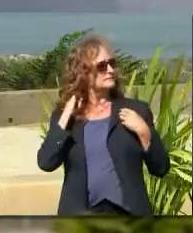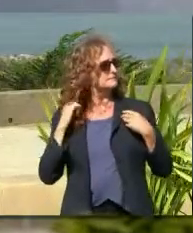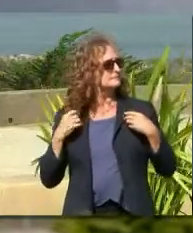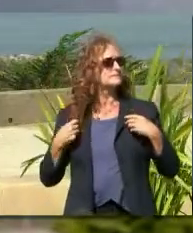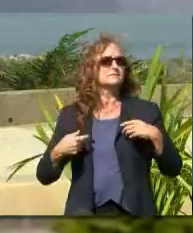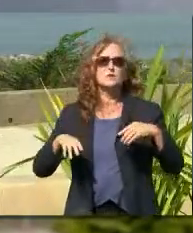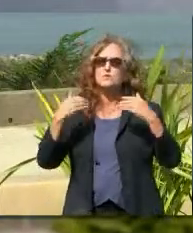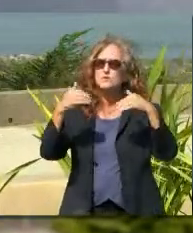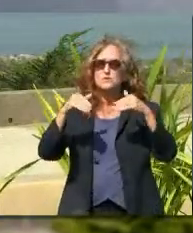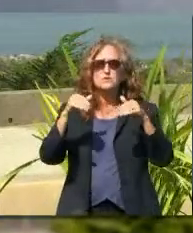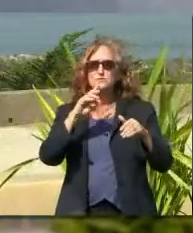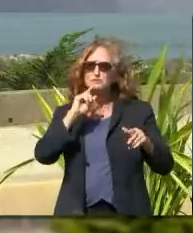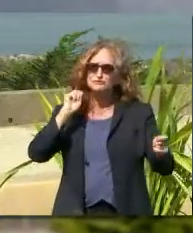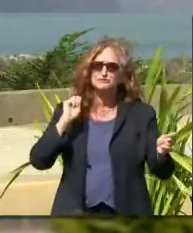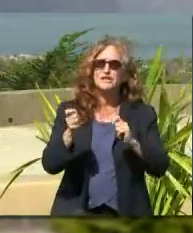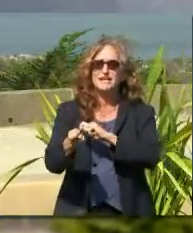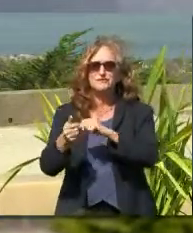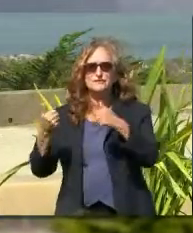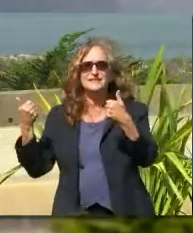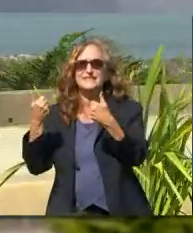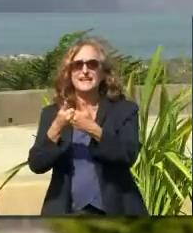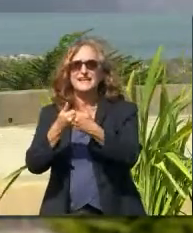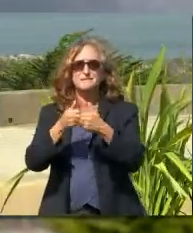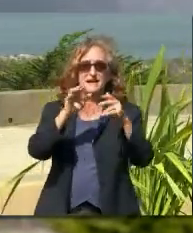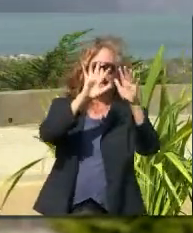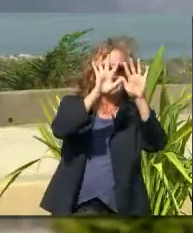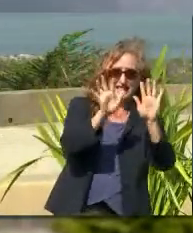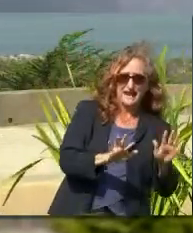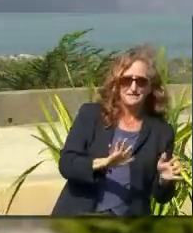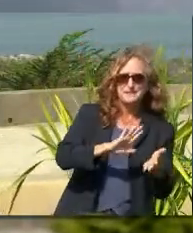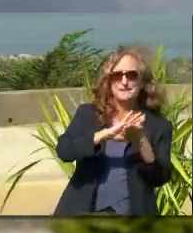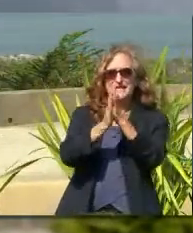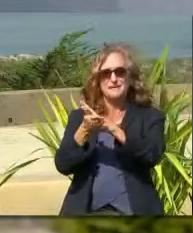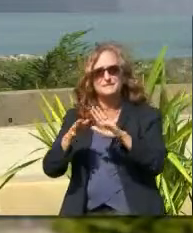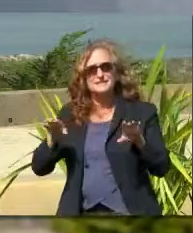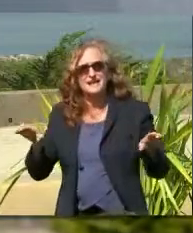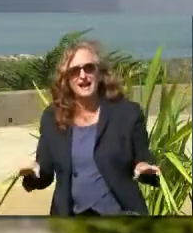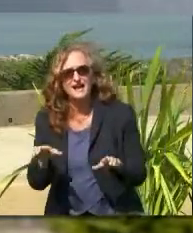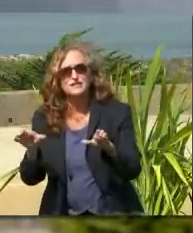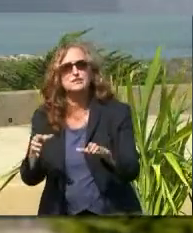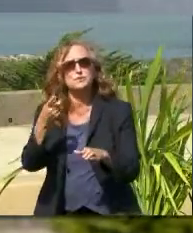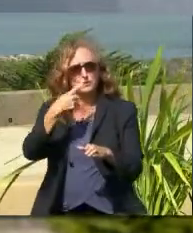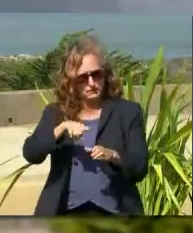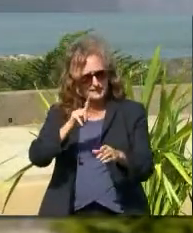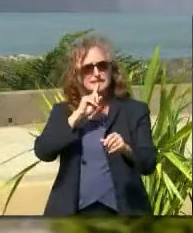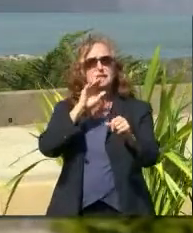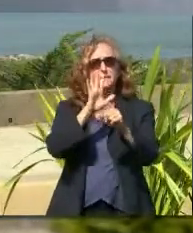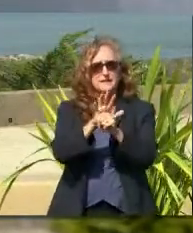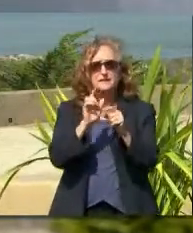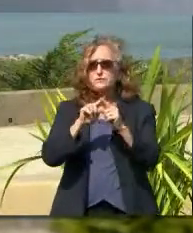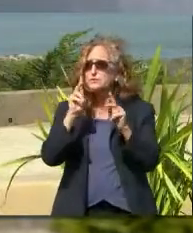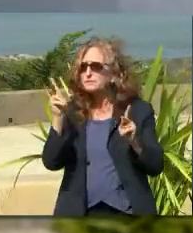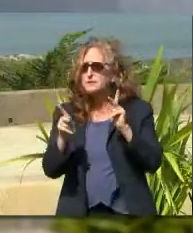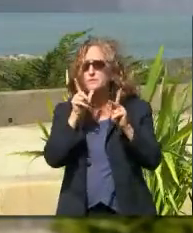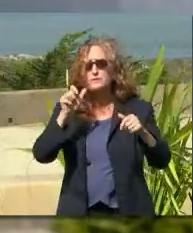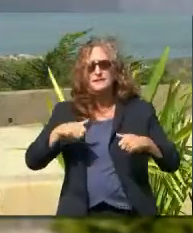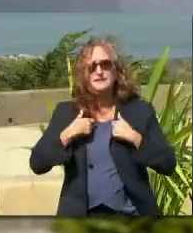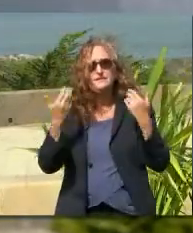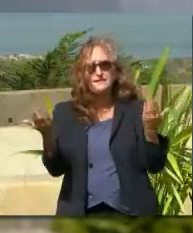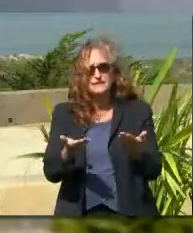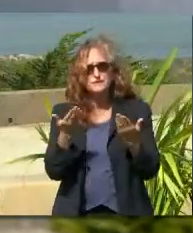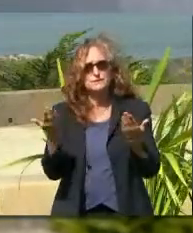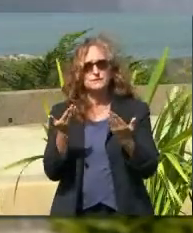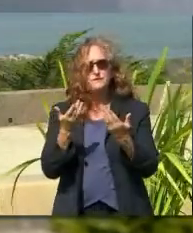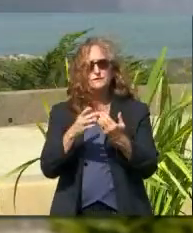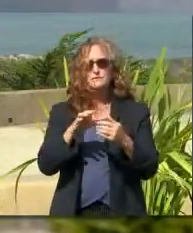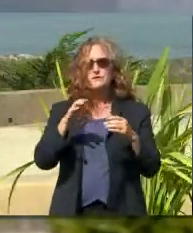extraordinary and a game changer, climate into action. We've made commitments to the residents of this city to